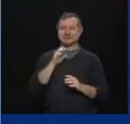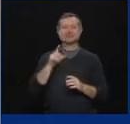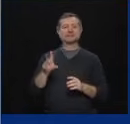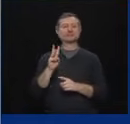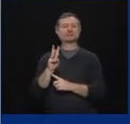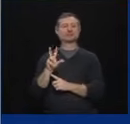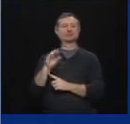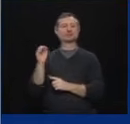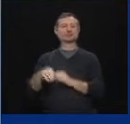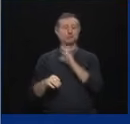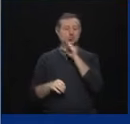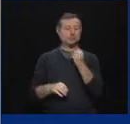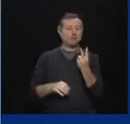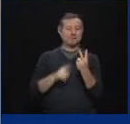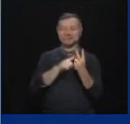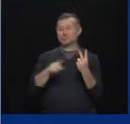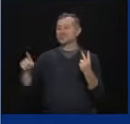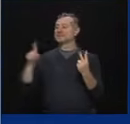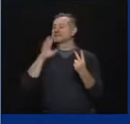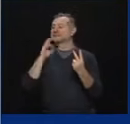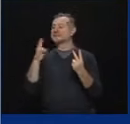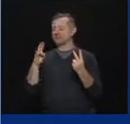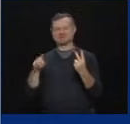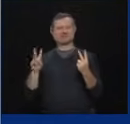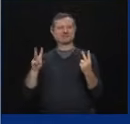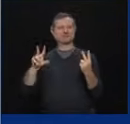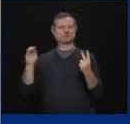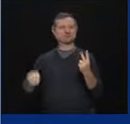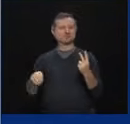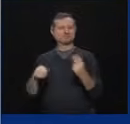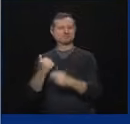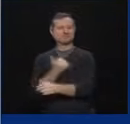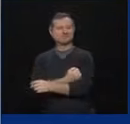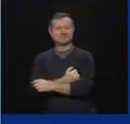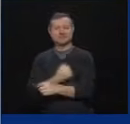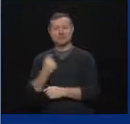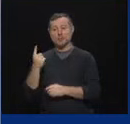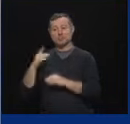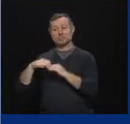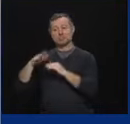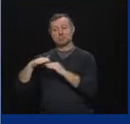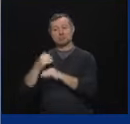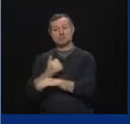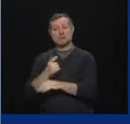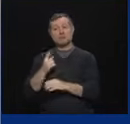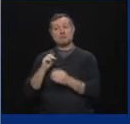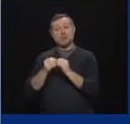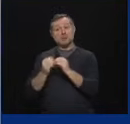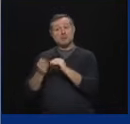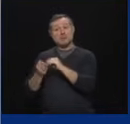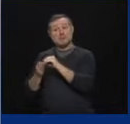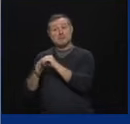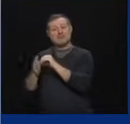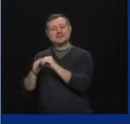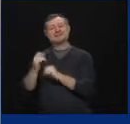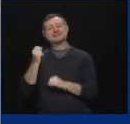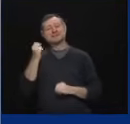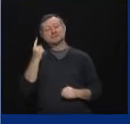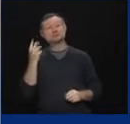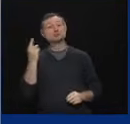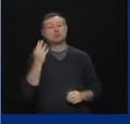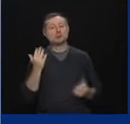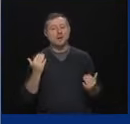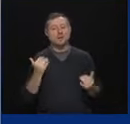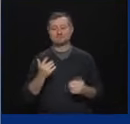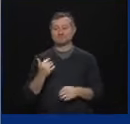17-year-olds, and the completed series, 73%. And the numbers keep trending upward, particularly since there have been more vaccine mandates. That is having